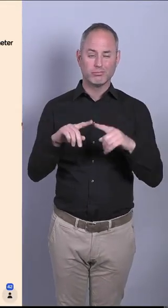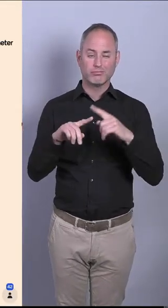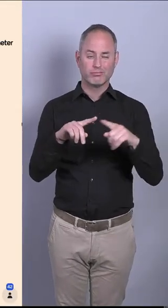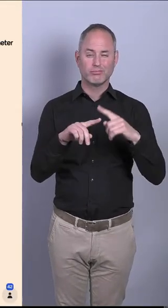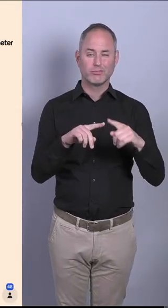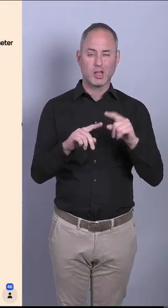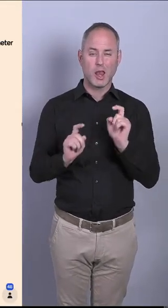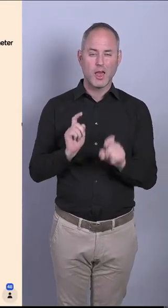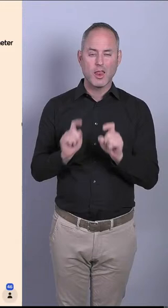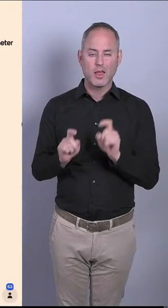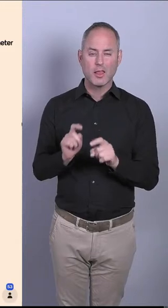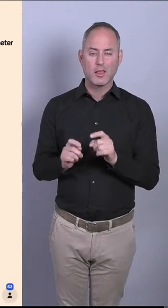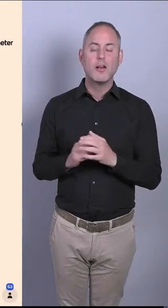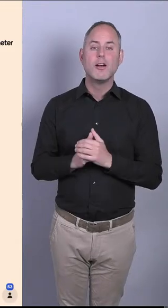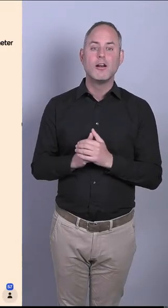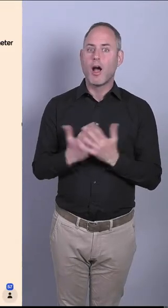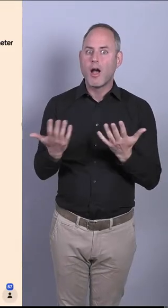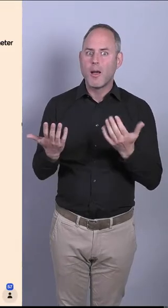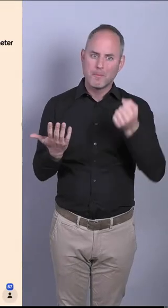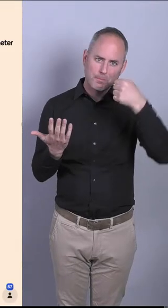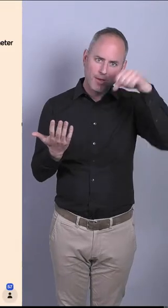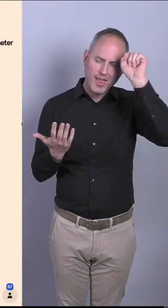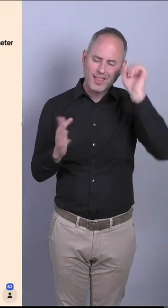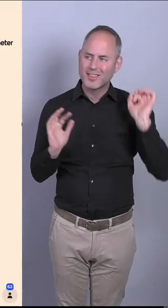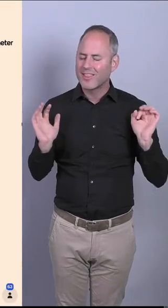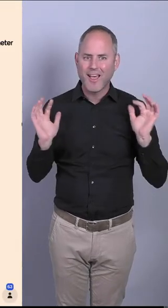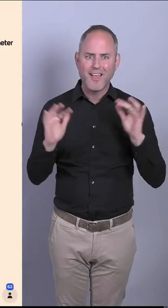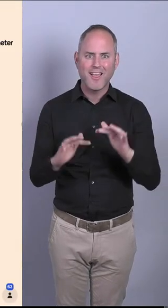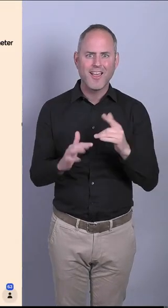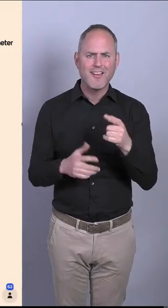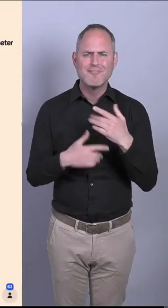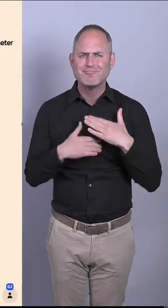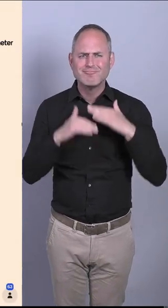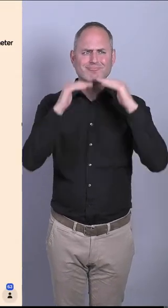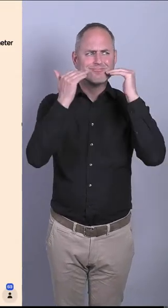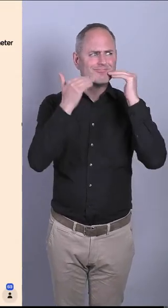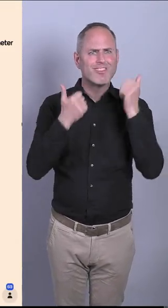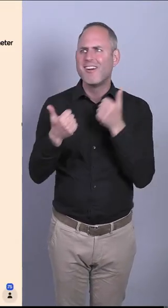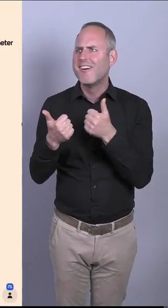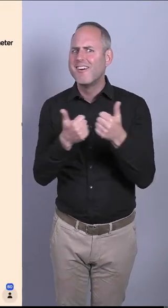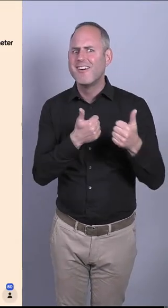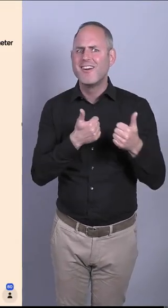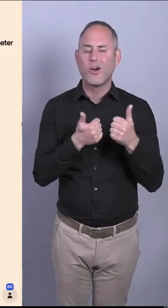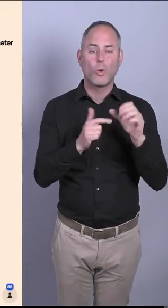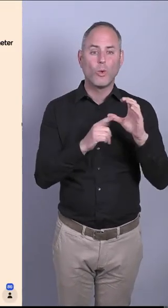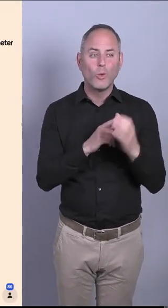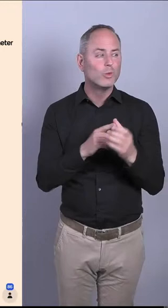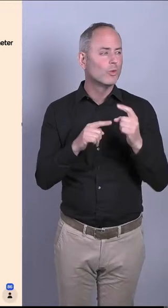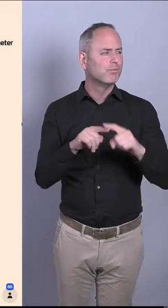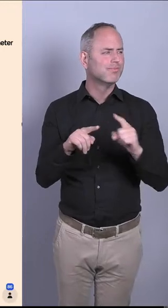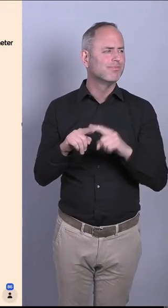many things to look forward to Berlin, new contacts, fun.